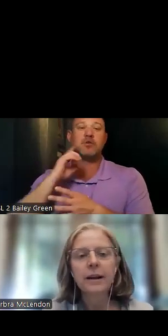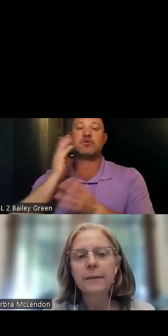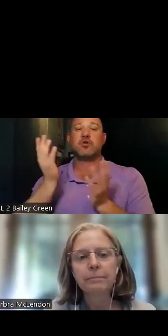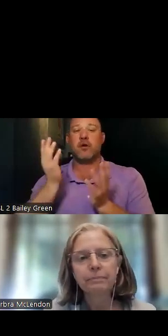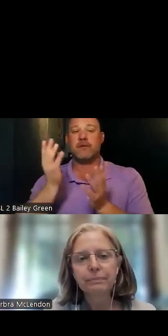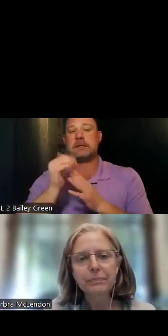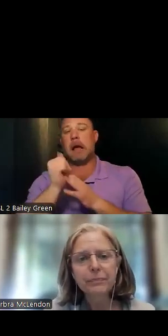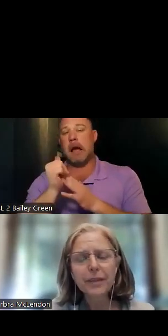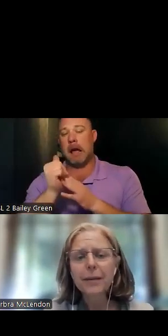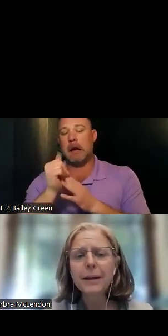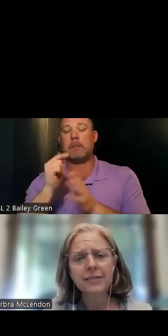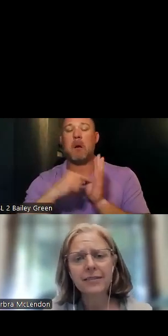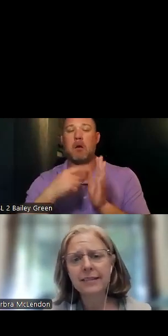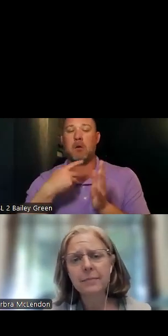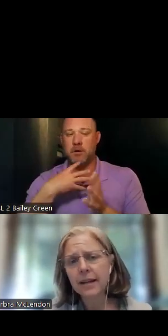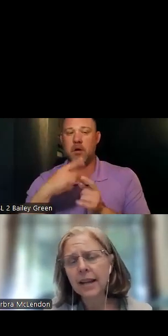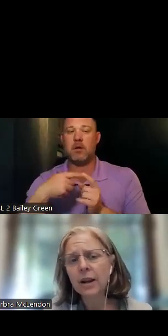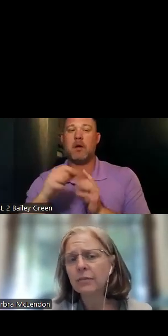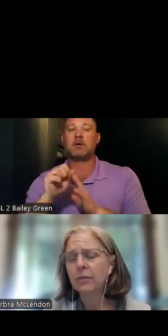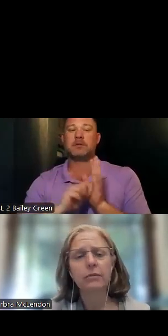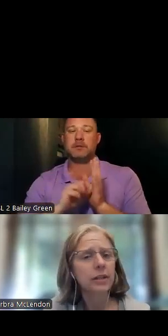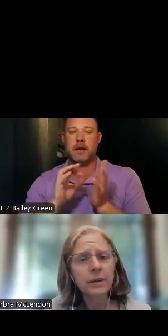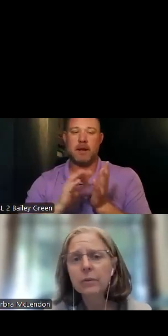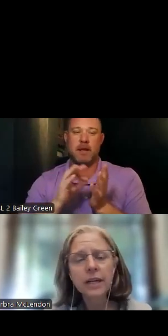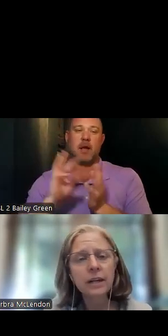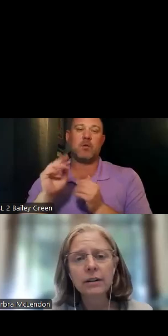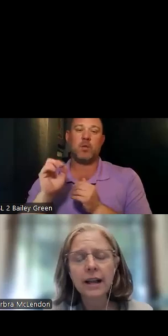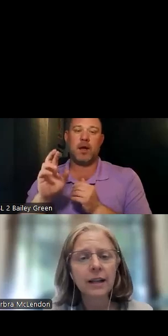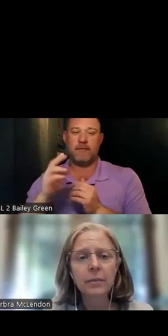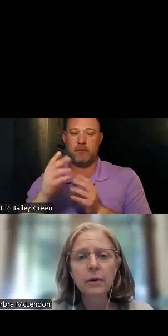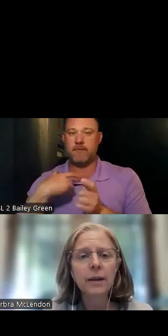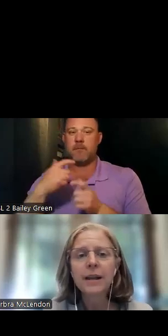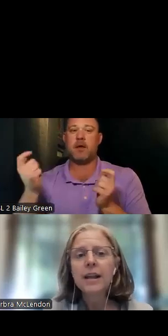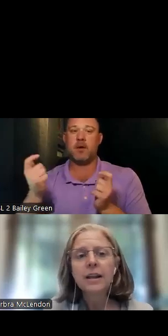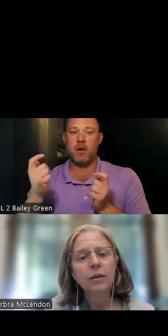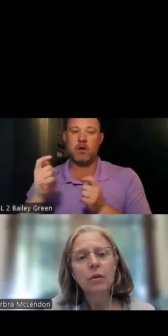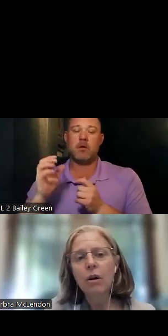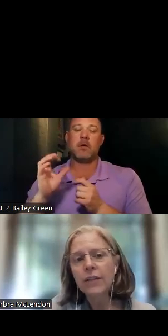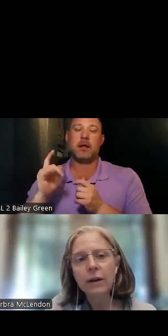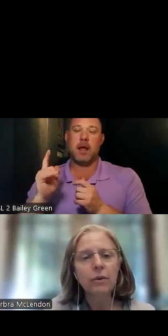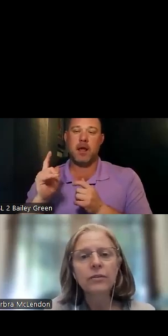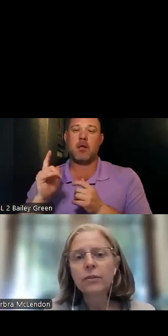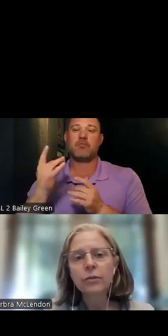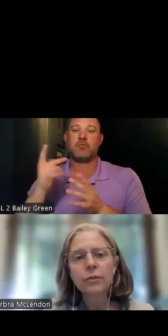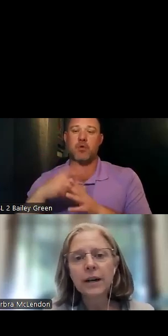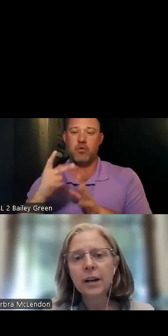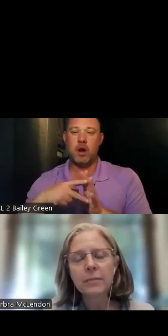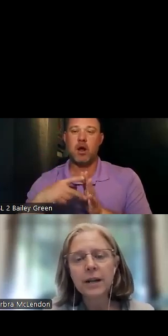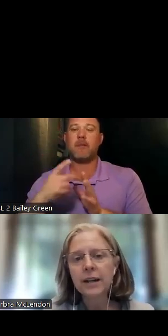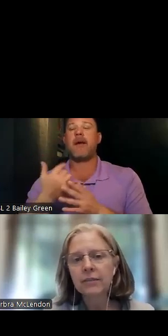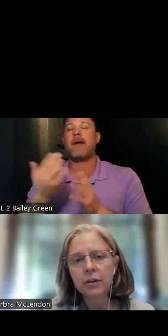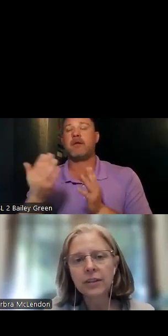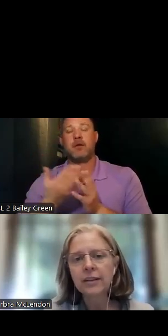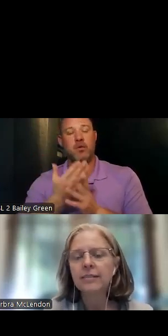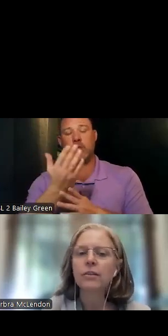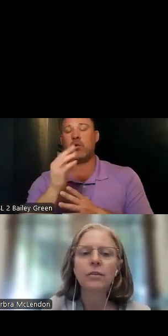bit about the state Medicaid waivers. We have a really big one here, the CalAIM program. So all of that runs through Medicare and